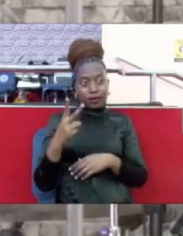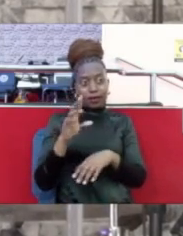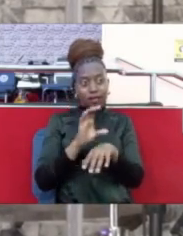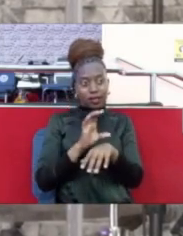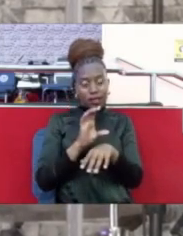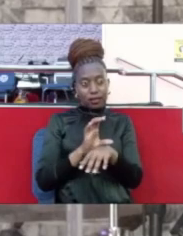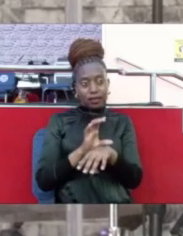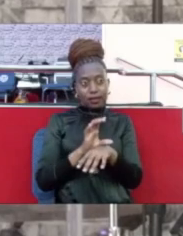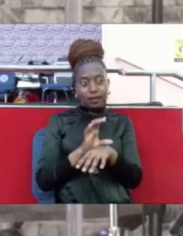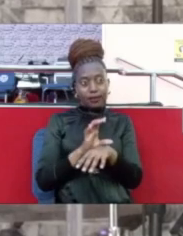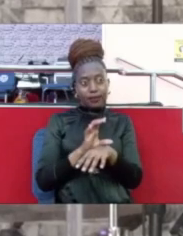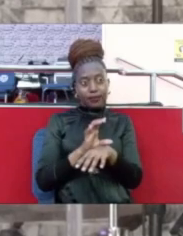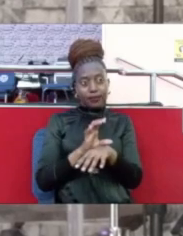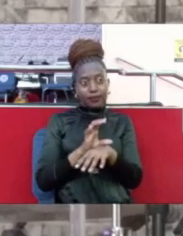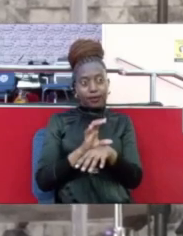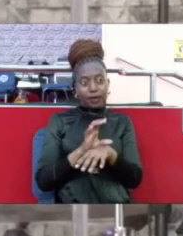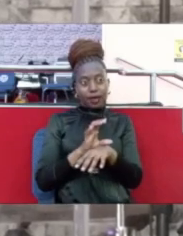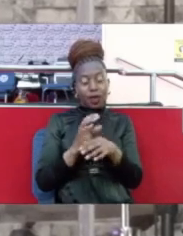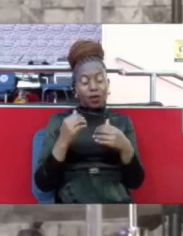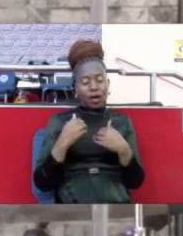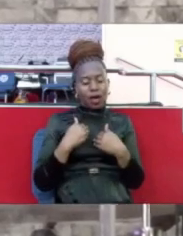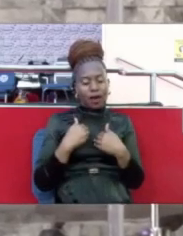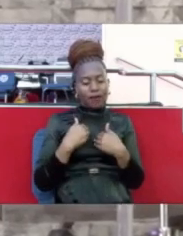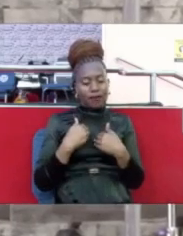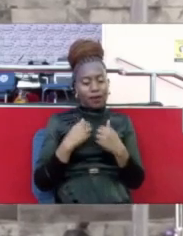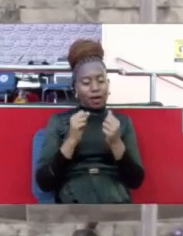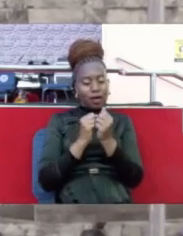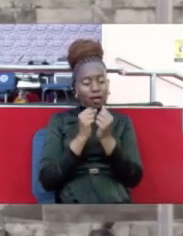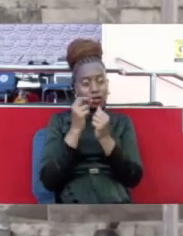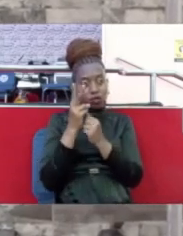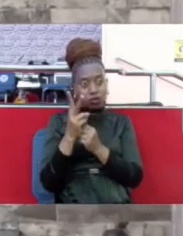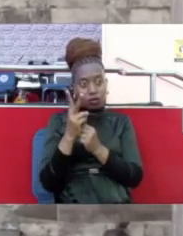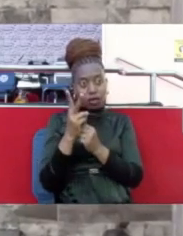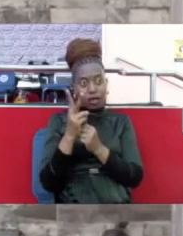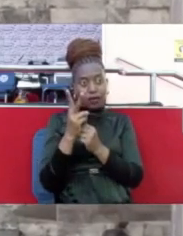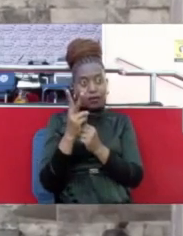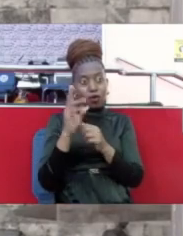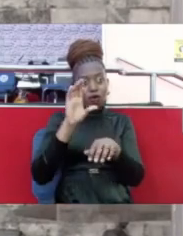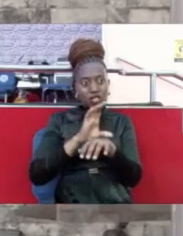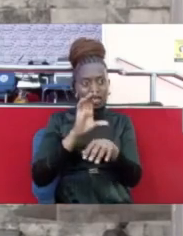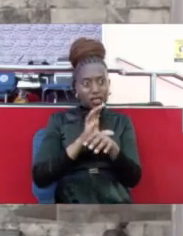There are actually 12 churches, if I remember correctly, mentioned in the New Testament.